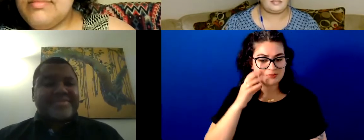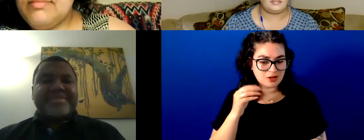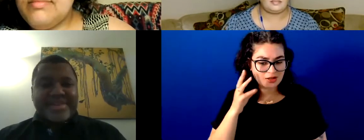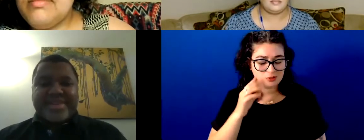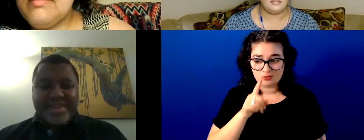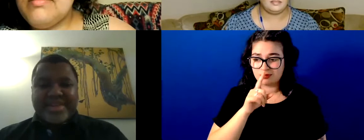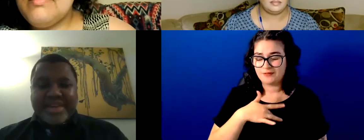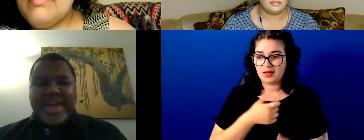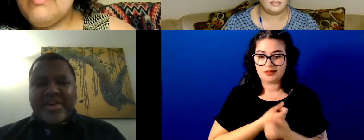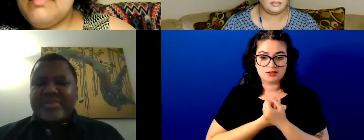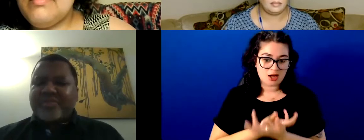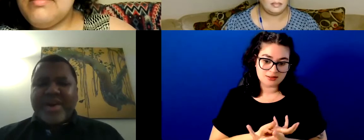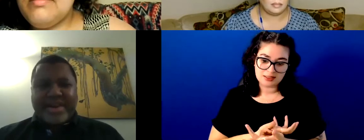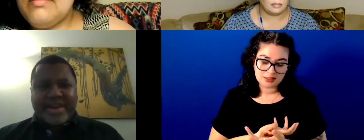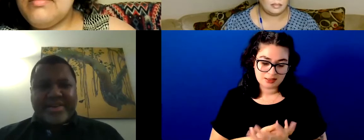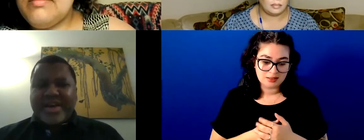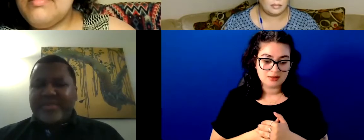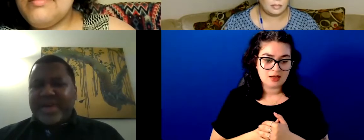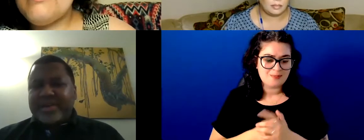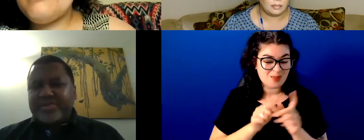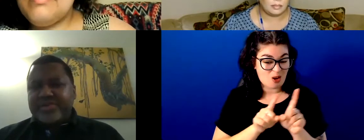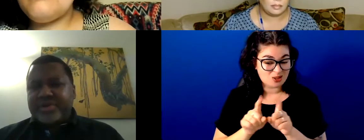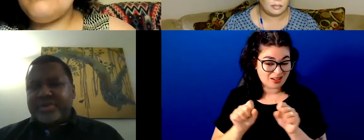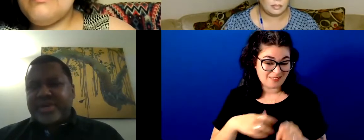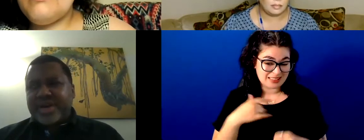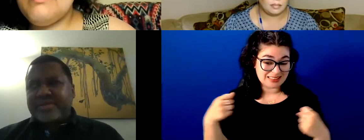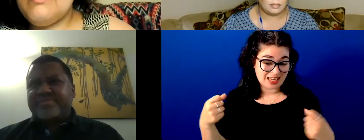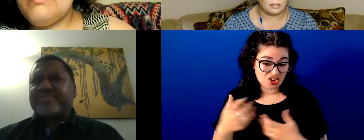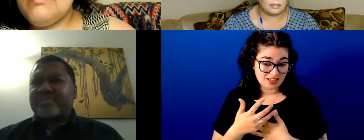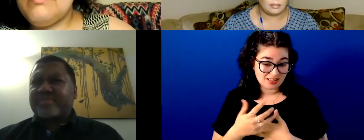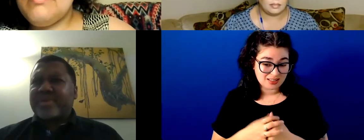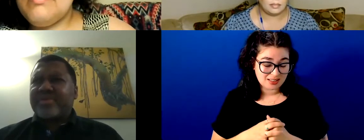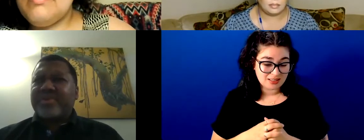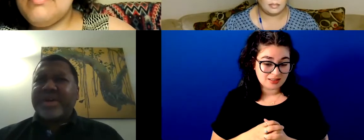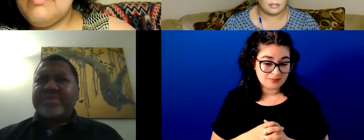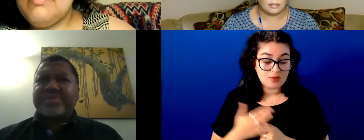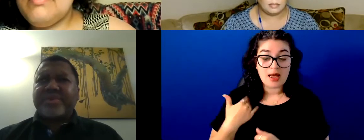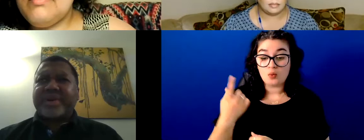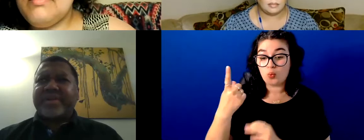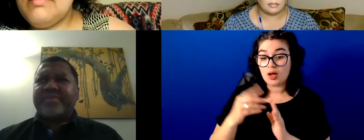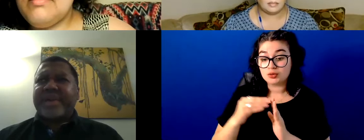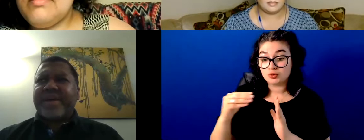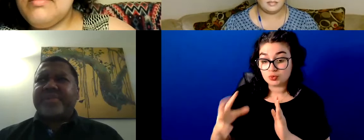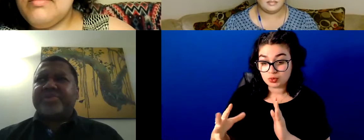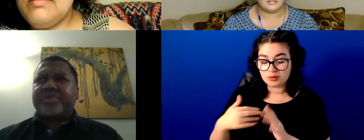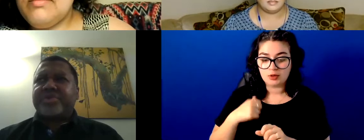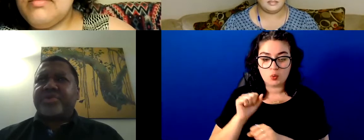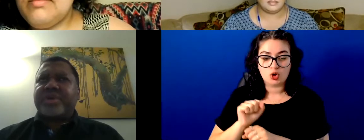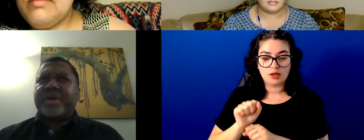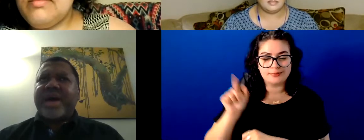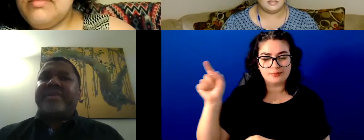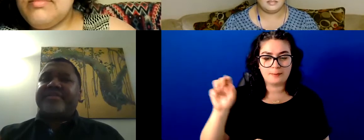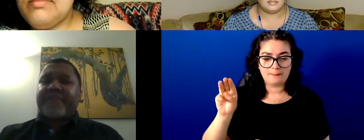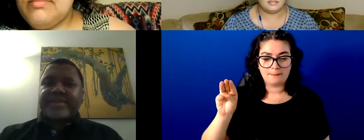exhausting and also frightening. I had a student when I was working in Minneapolis